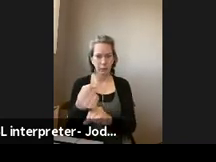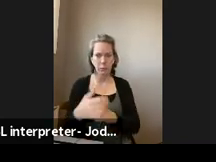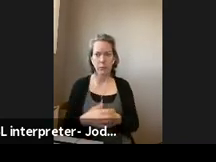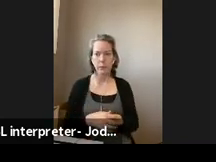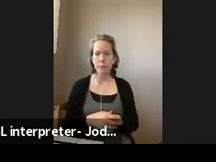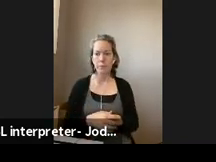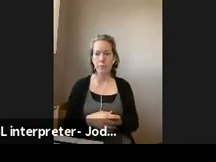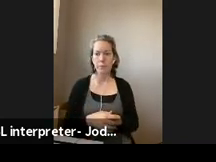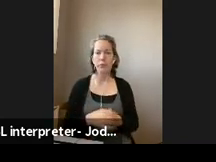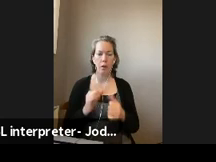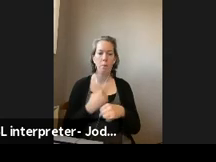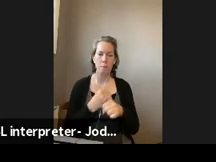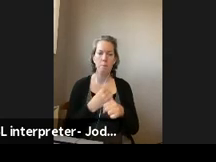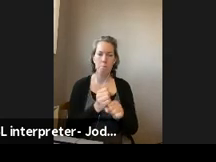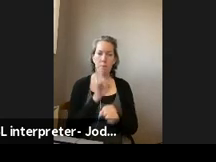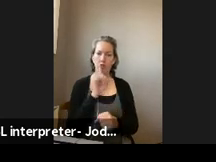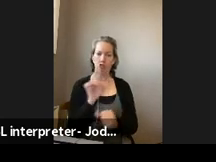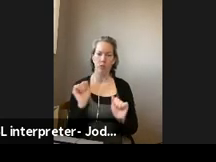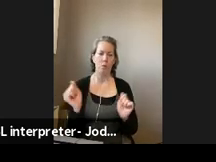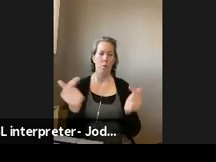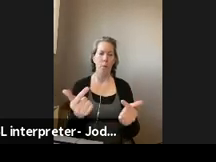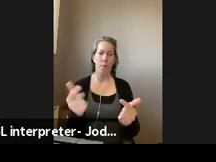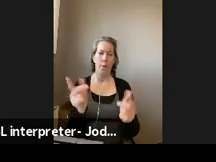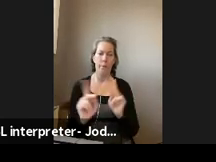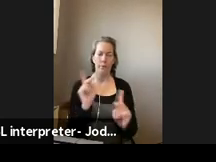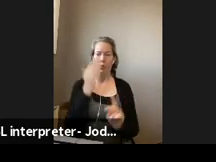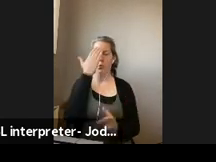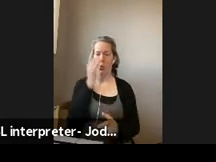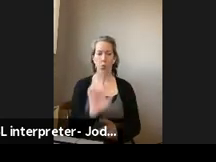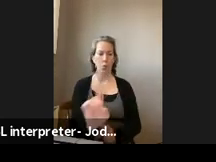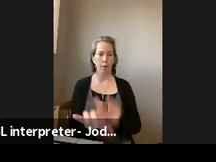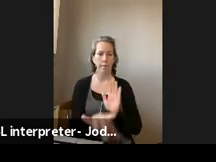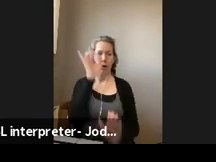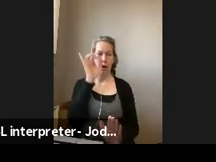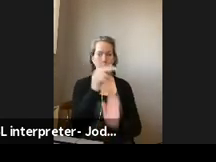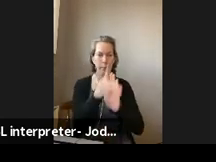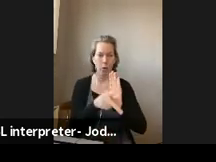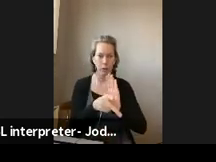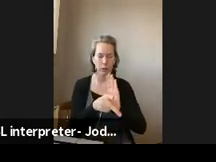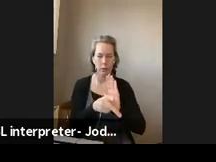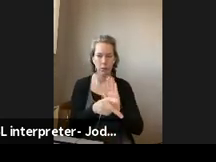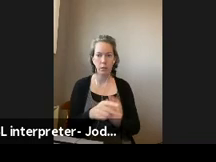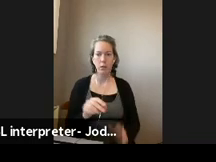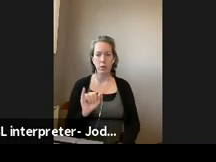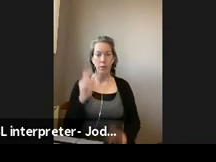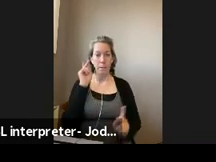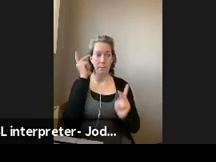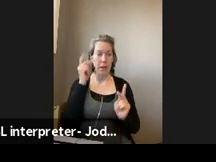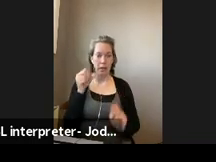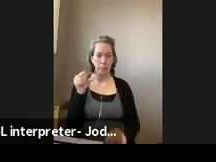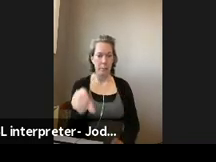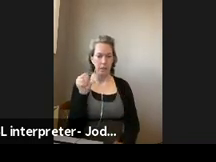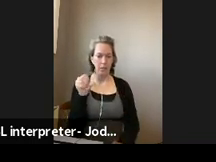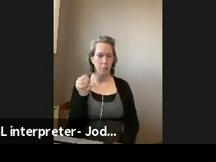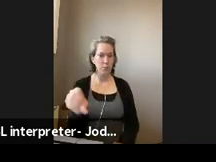everybody knows where to find the policies, making sure everybody knows what happens when you push the panic button, because in some places it might be it goes straight to